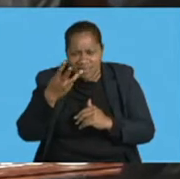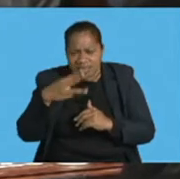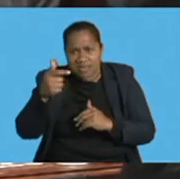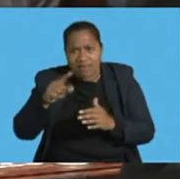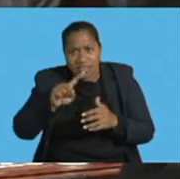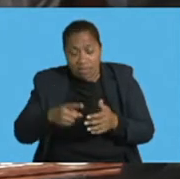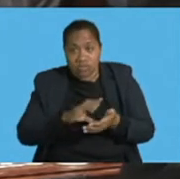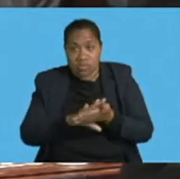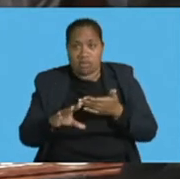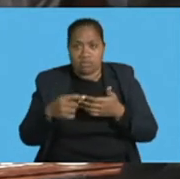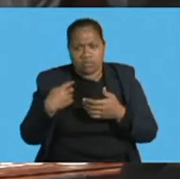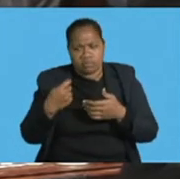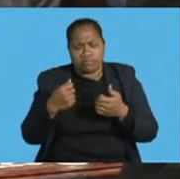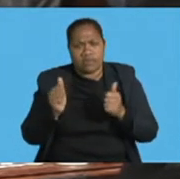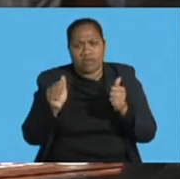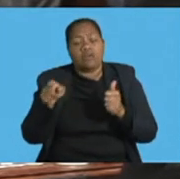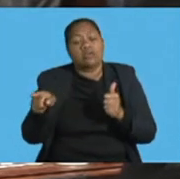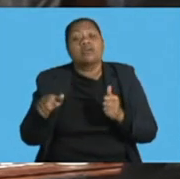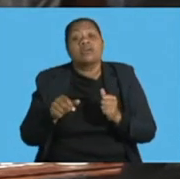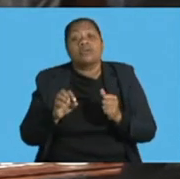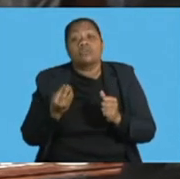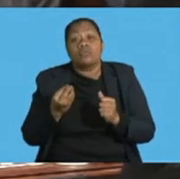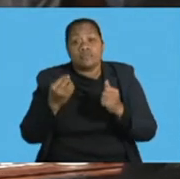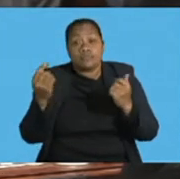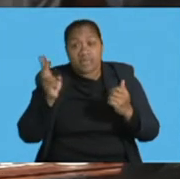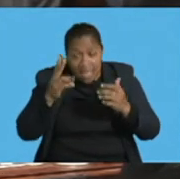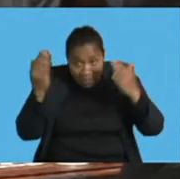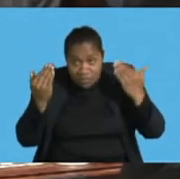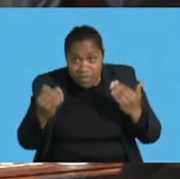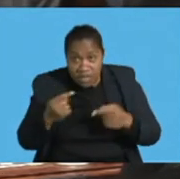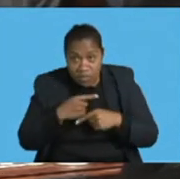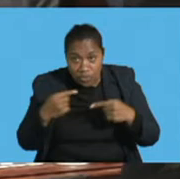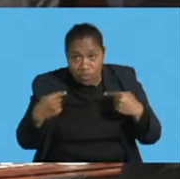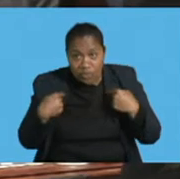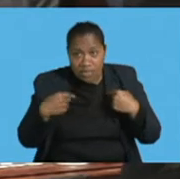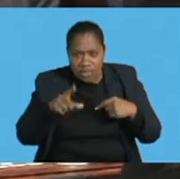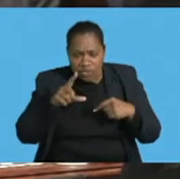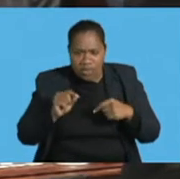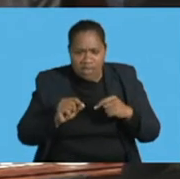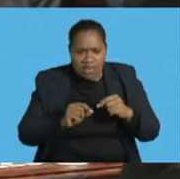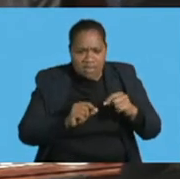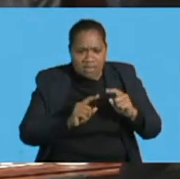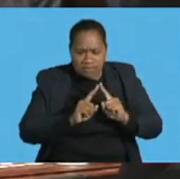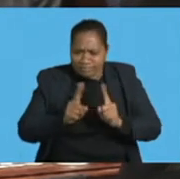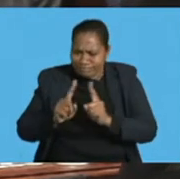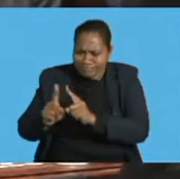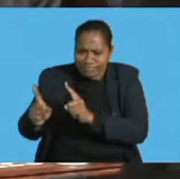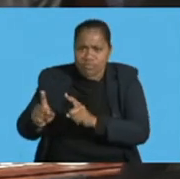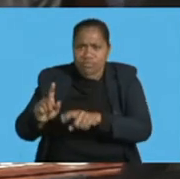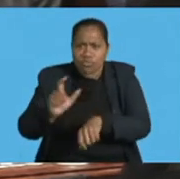October. As the Speaker again, for there are 20 coastal protection works which we are looking